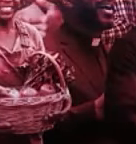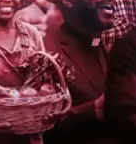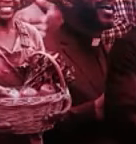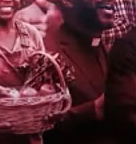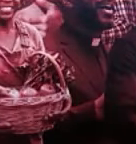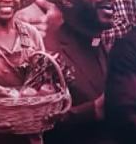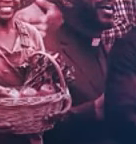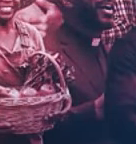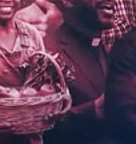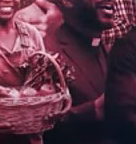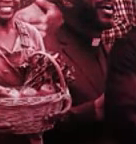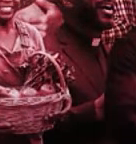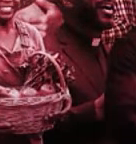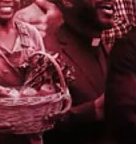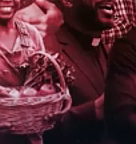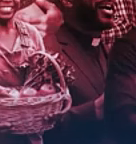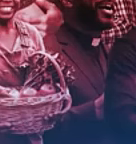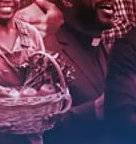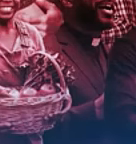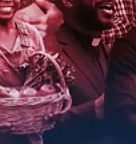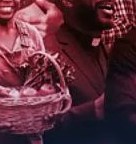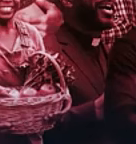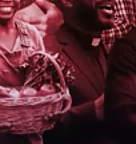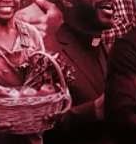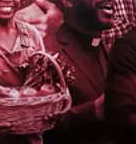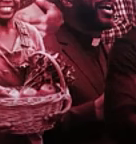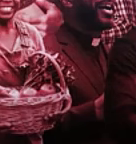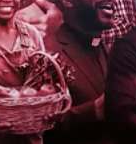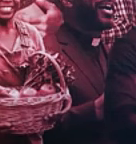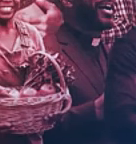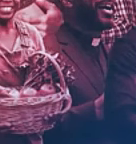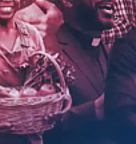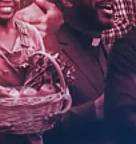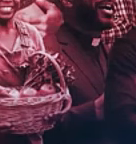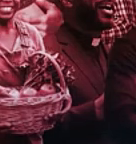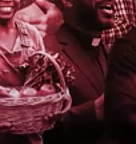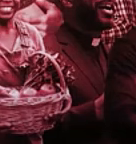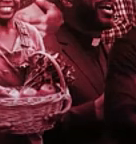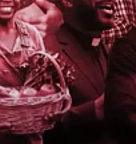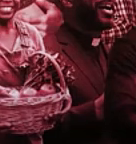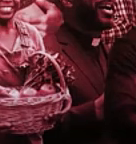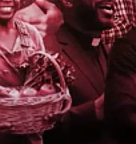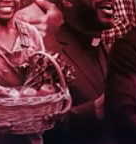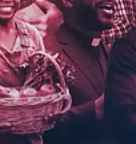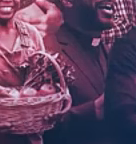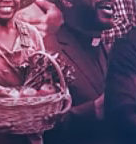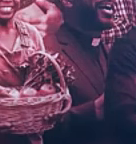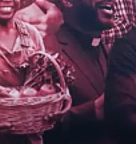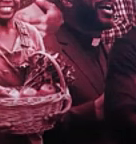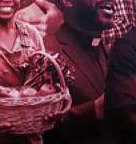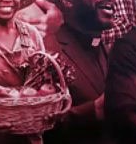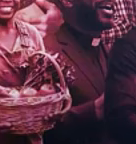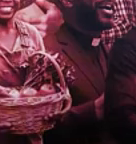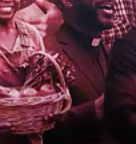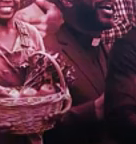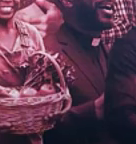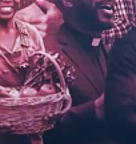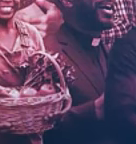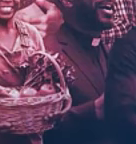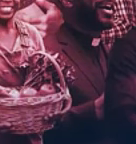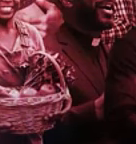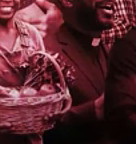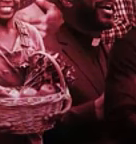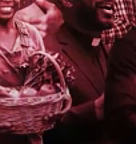Now, the Unleash to live a